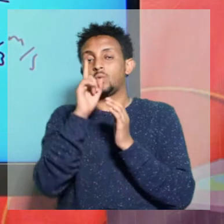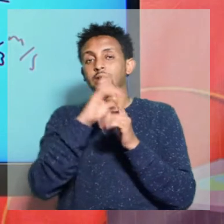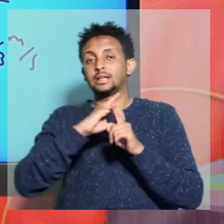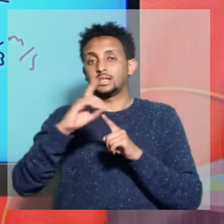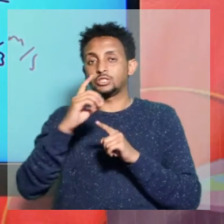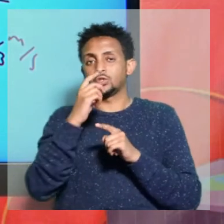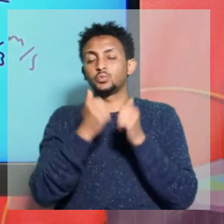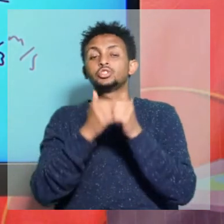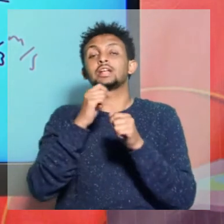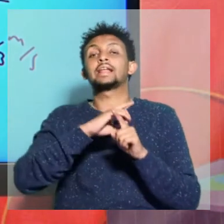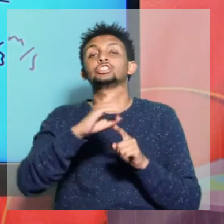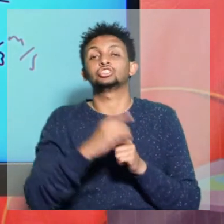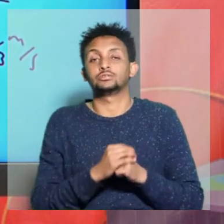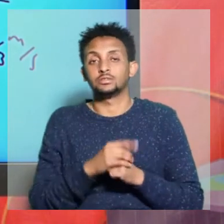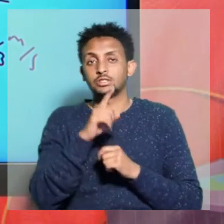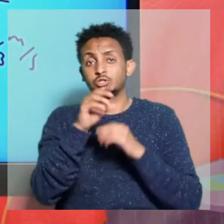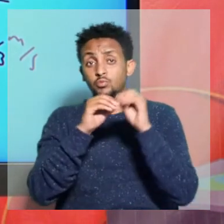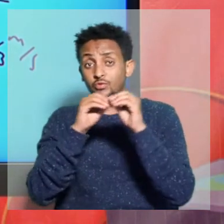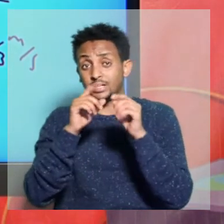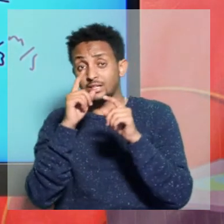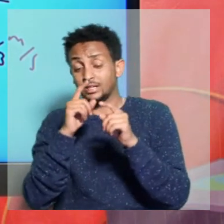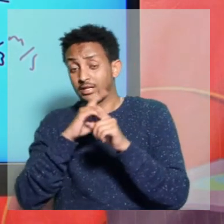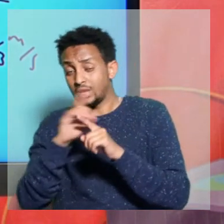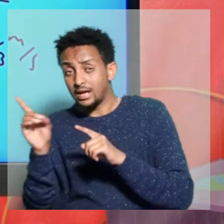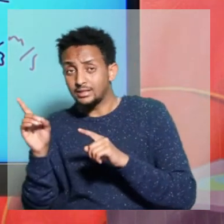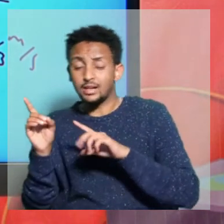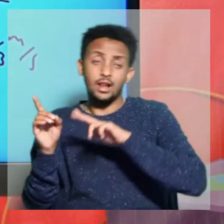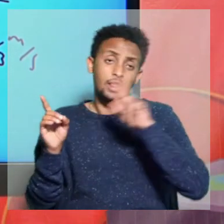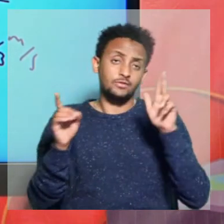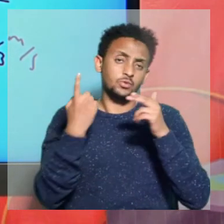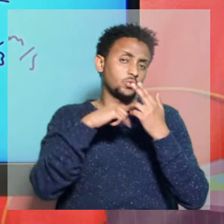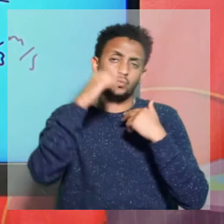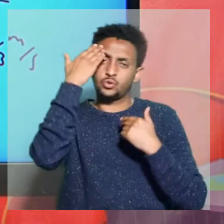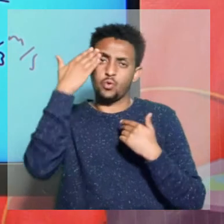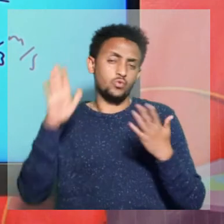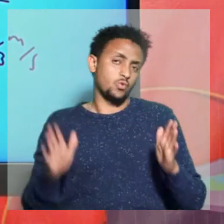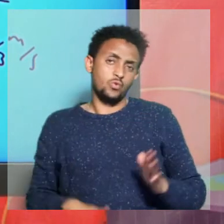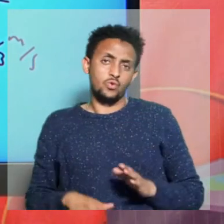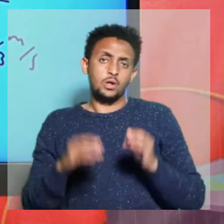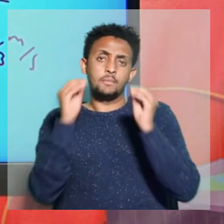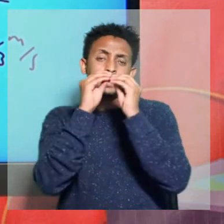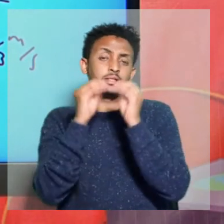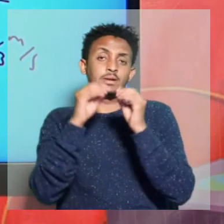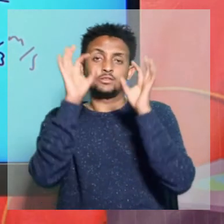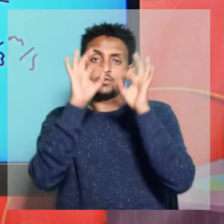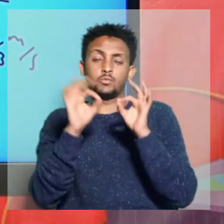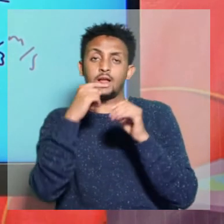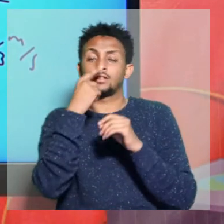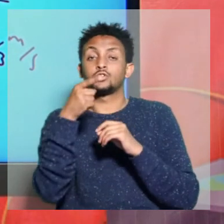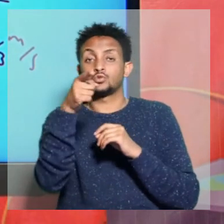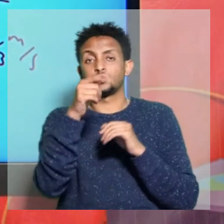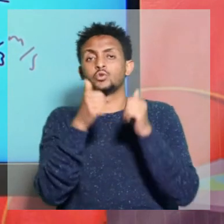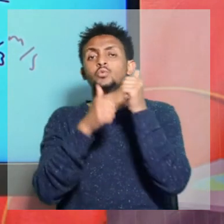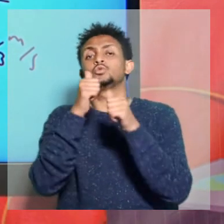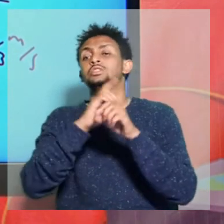direction. To which direction? Is it moving to the right, to the left? We don't know. The mathematical formula tells you to